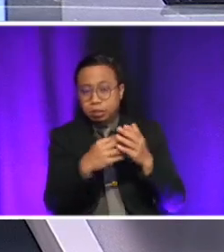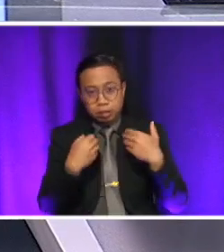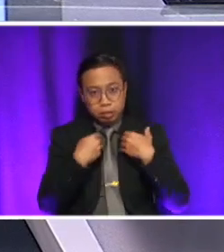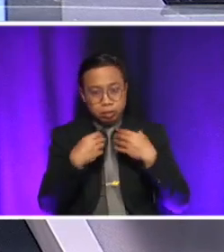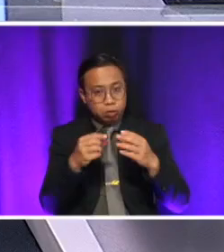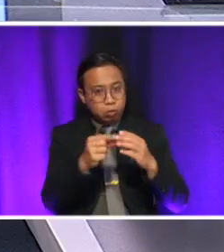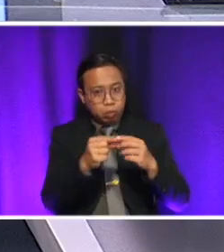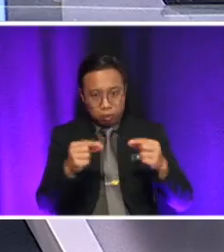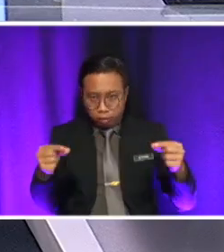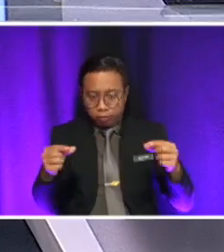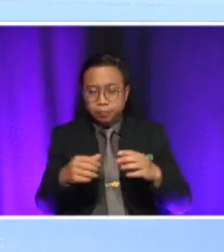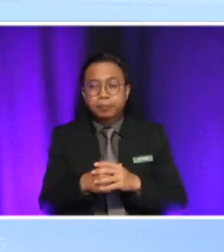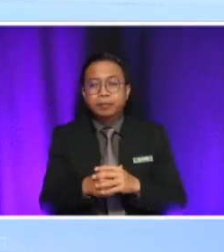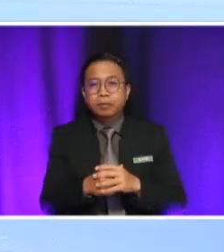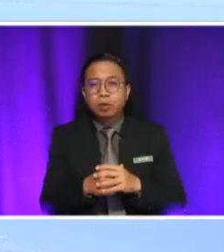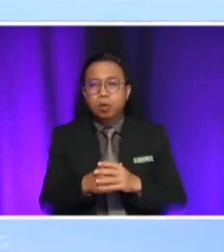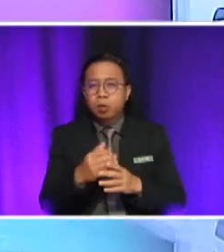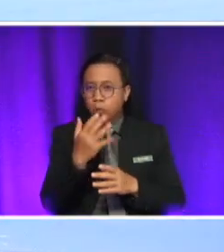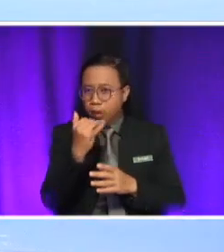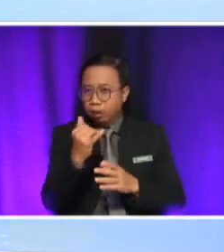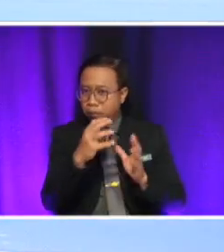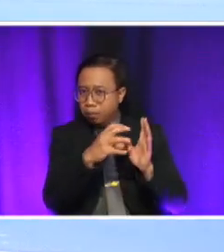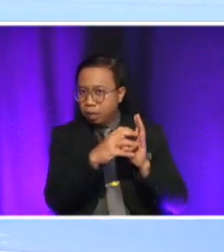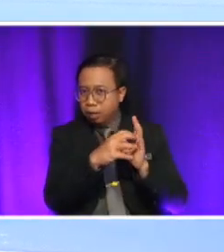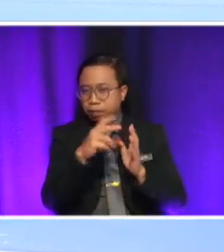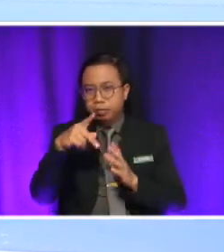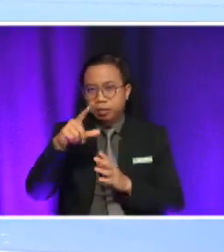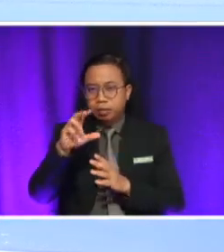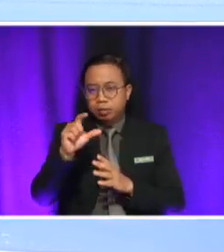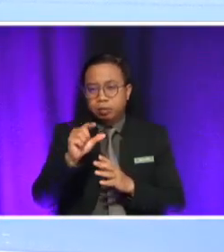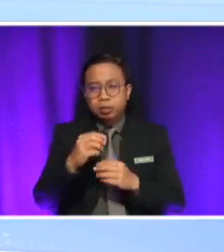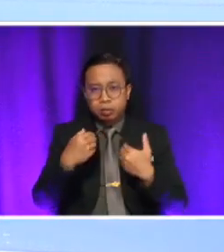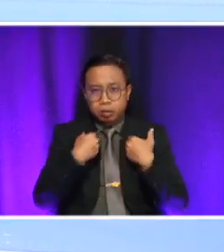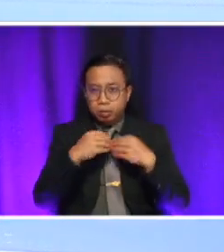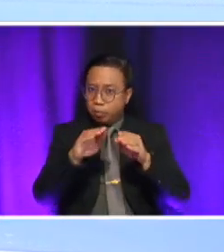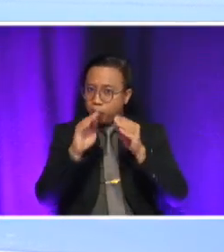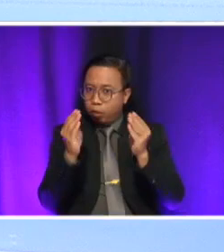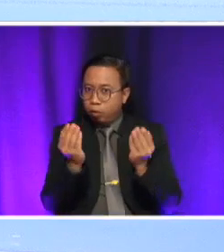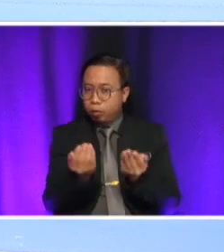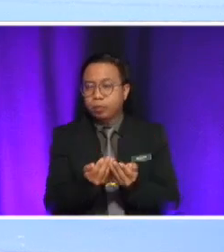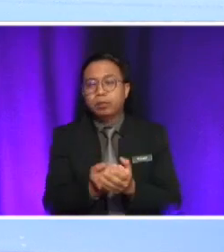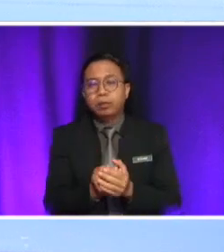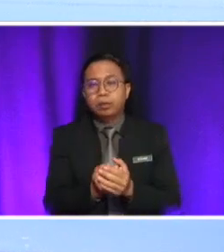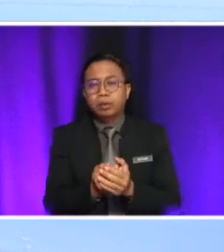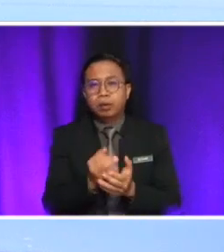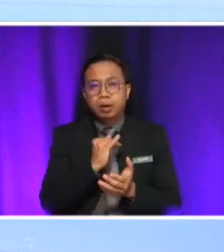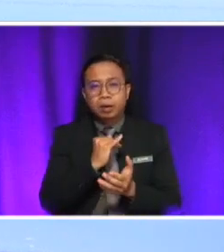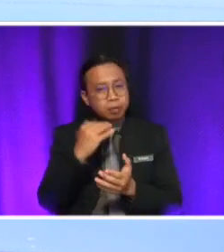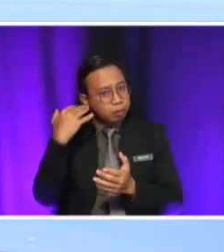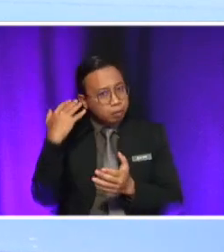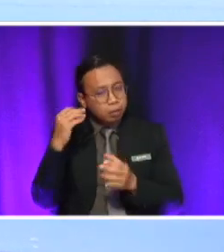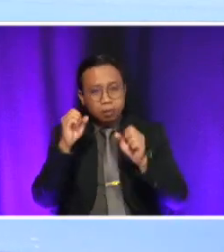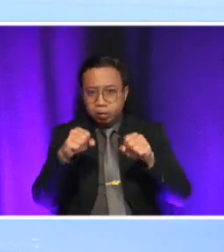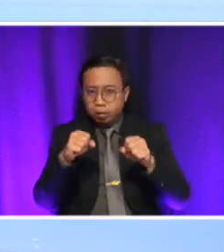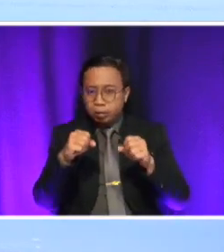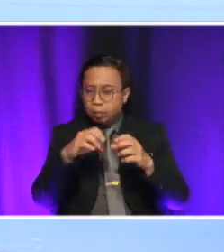cable. Oh, but where's my plug? Huh? There's a ball. Oh, I read somewhere that I can use this